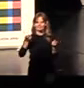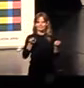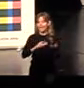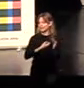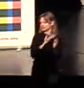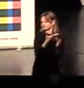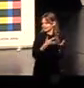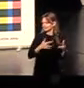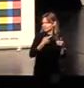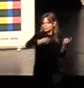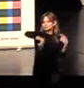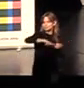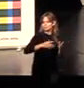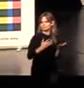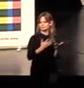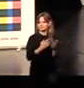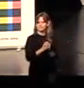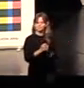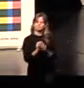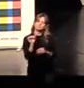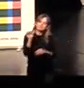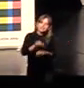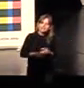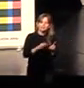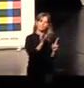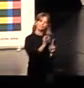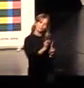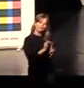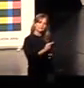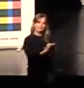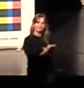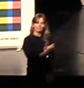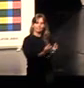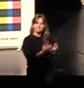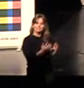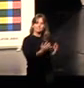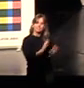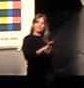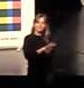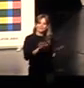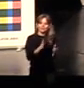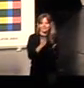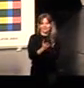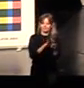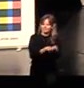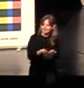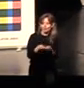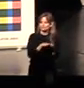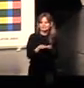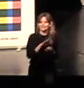de people and yes in that sense populism is generally not uit de site of democracy